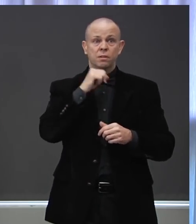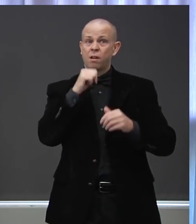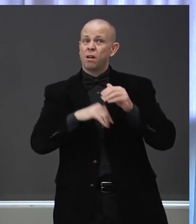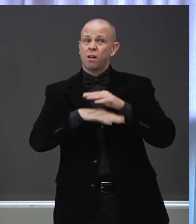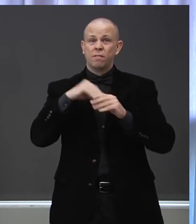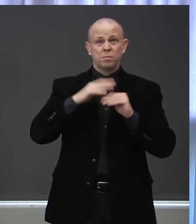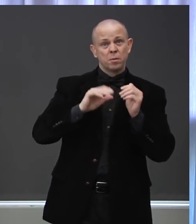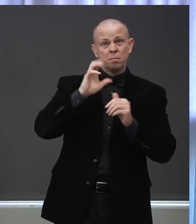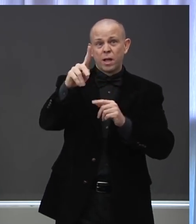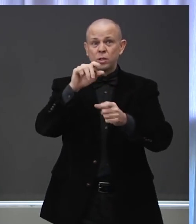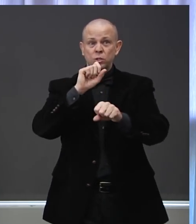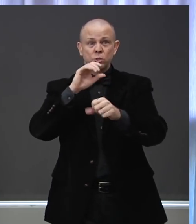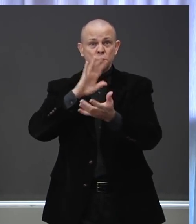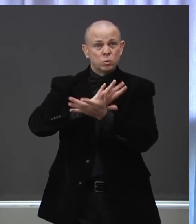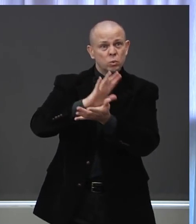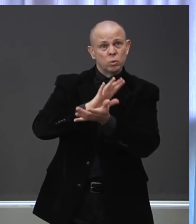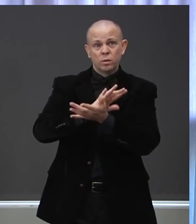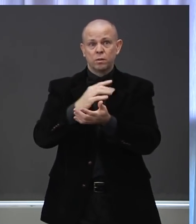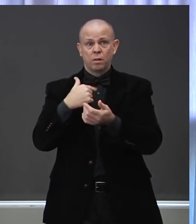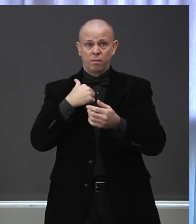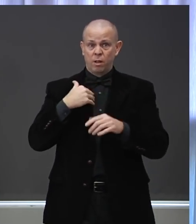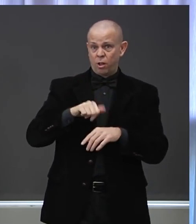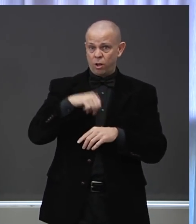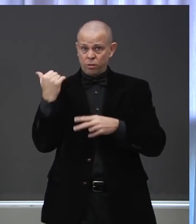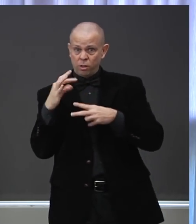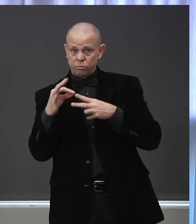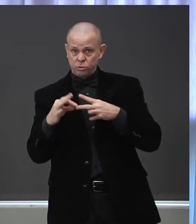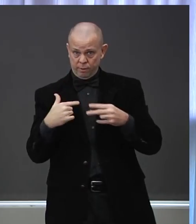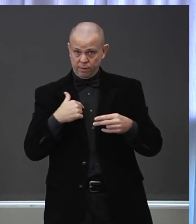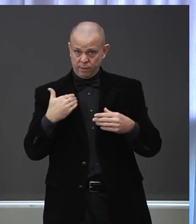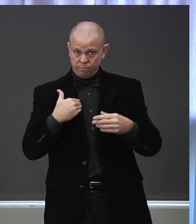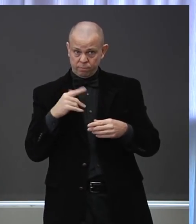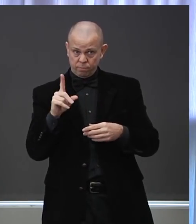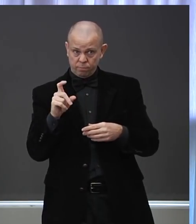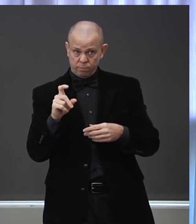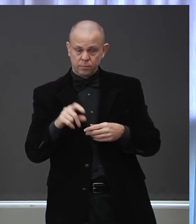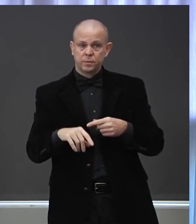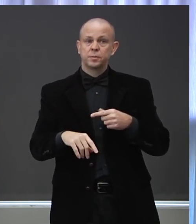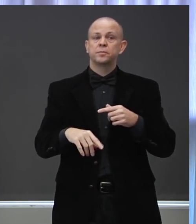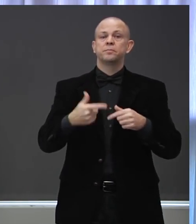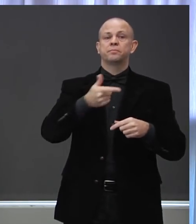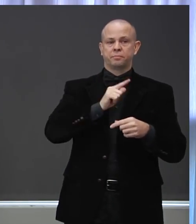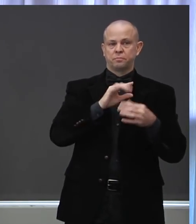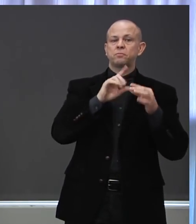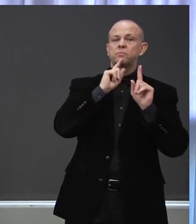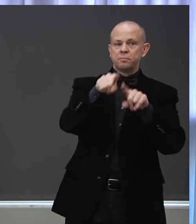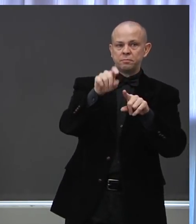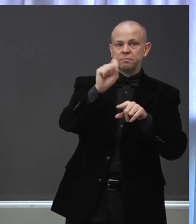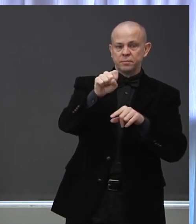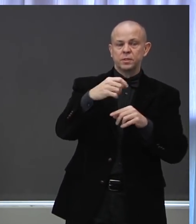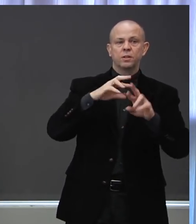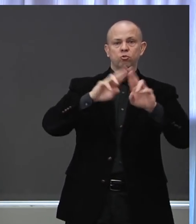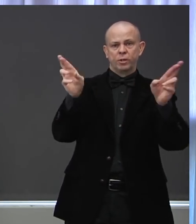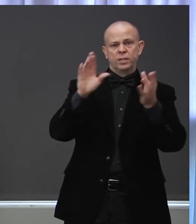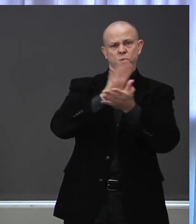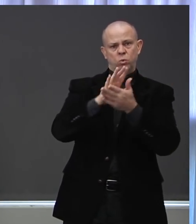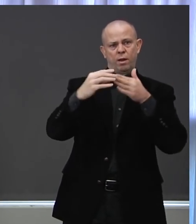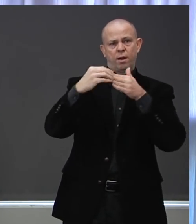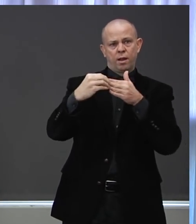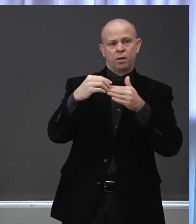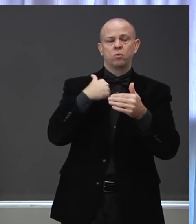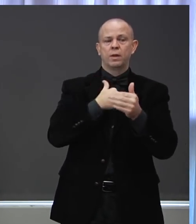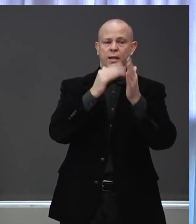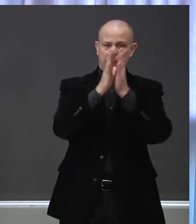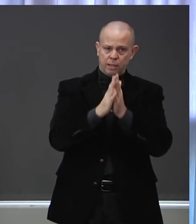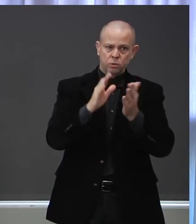options? And yes, you will. So under the Ready Schools Safe Learner guidance, we have asked our school districts to be prepared to offer